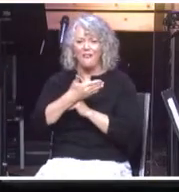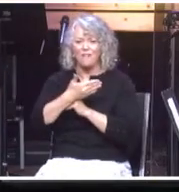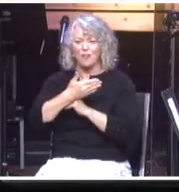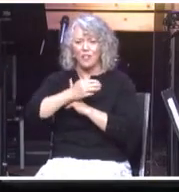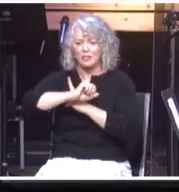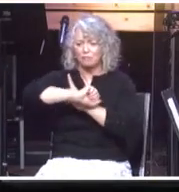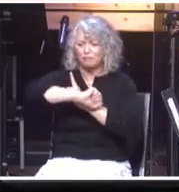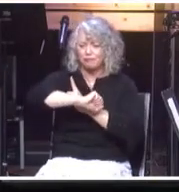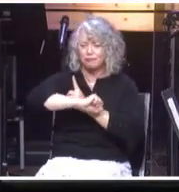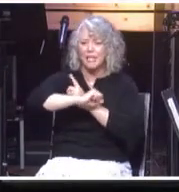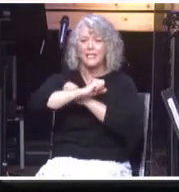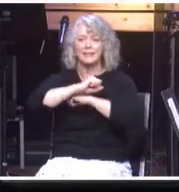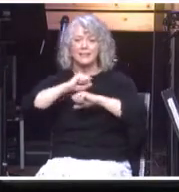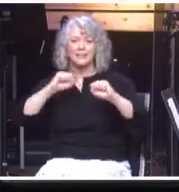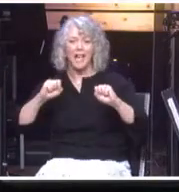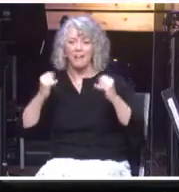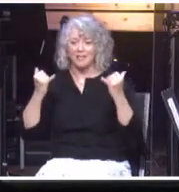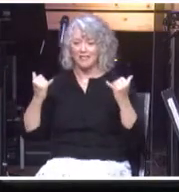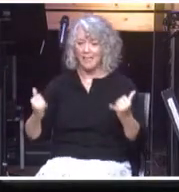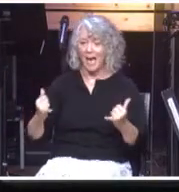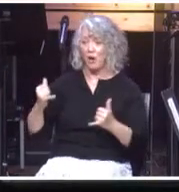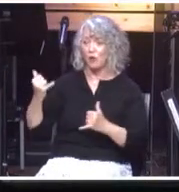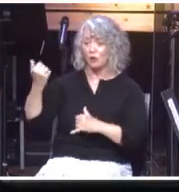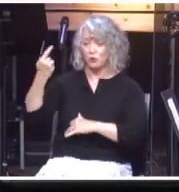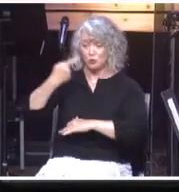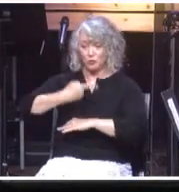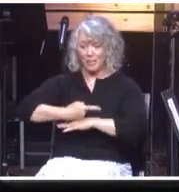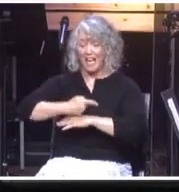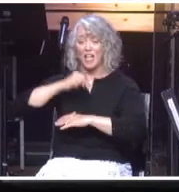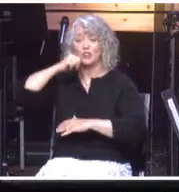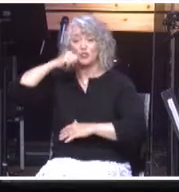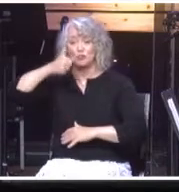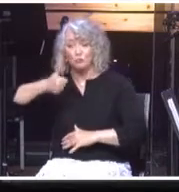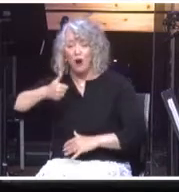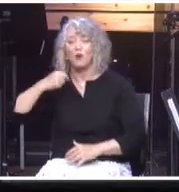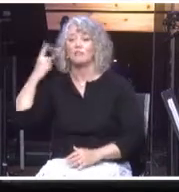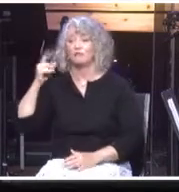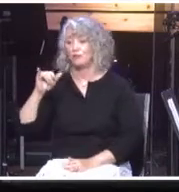truly secure today, tomorrow, and forever.